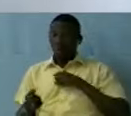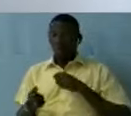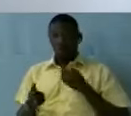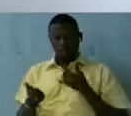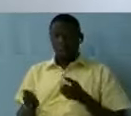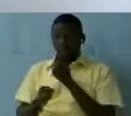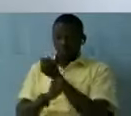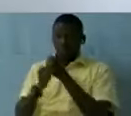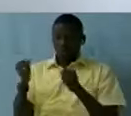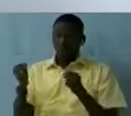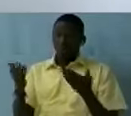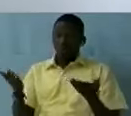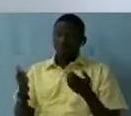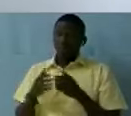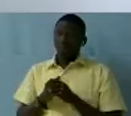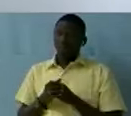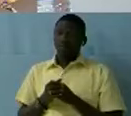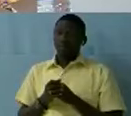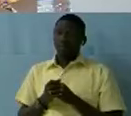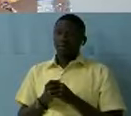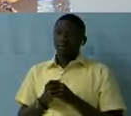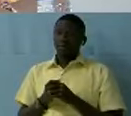that state?